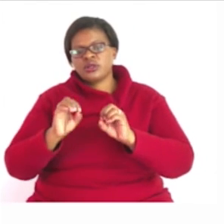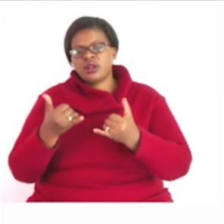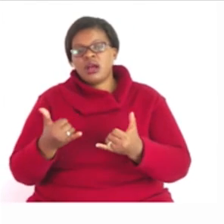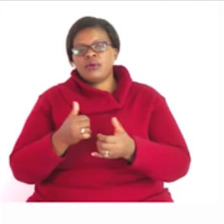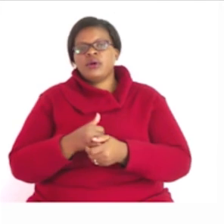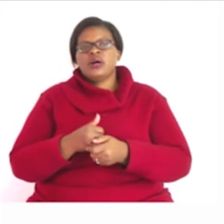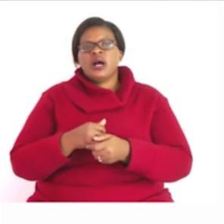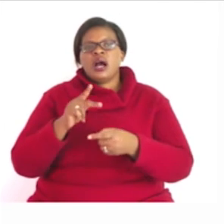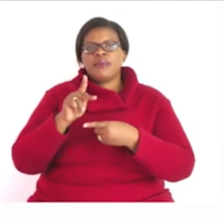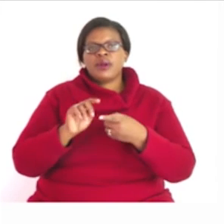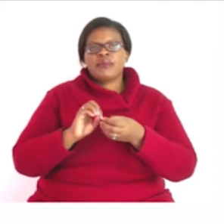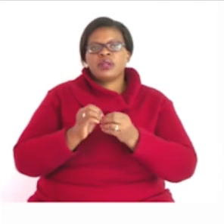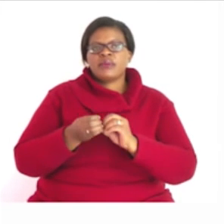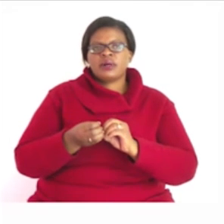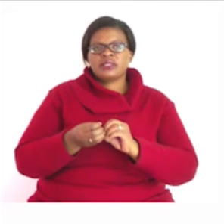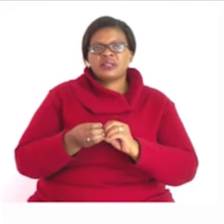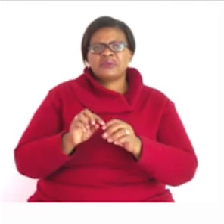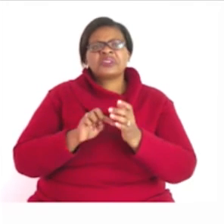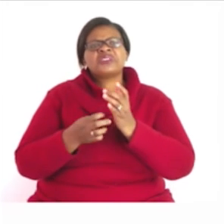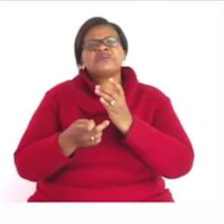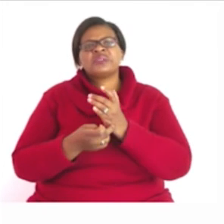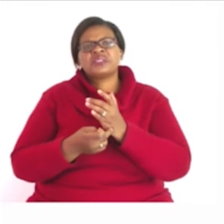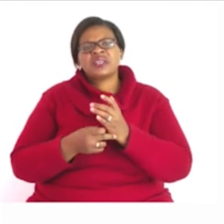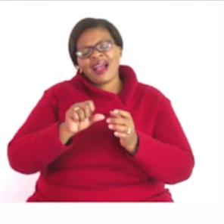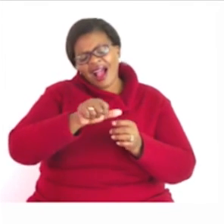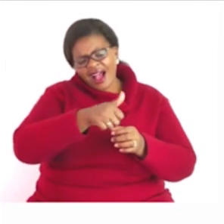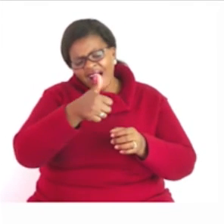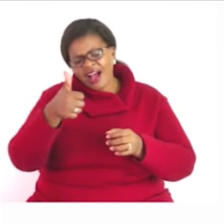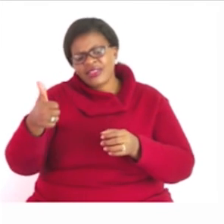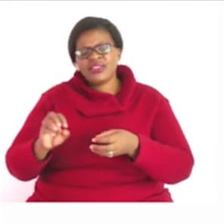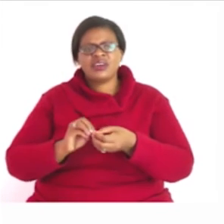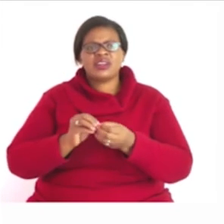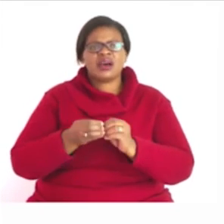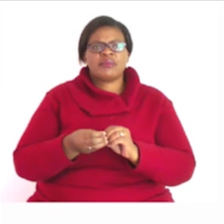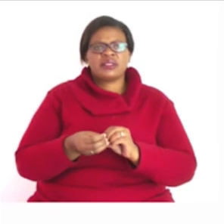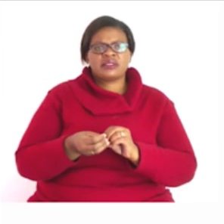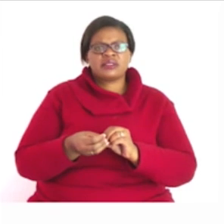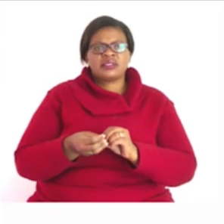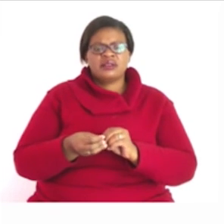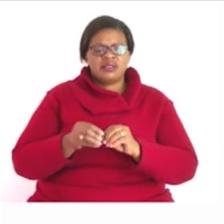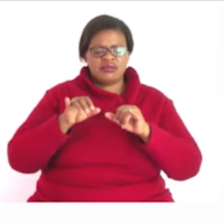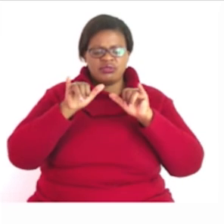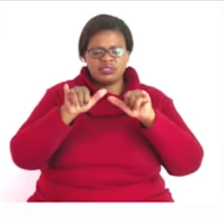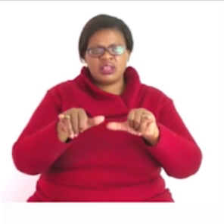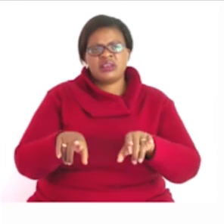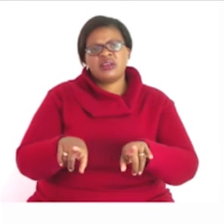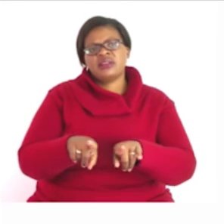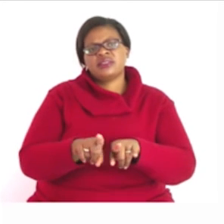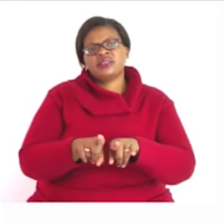then obviously it means the rest of the numbers will be composite